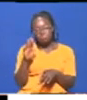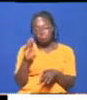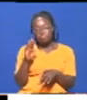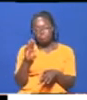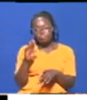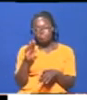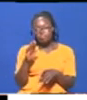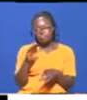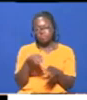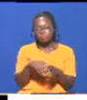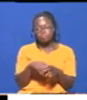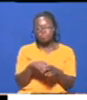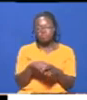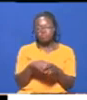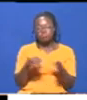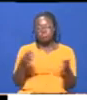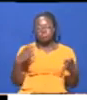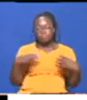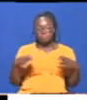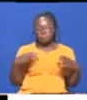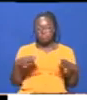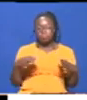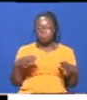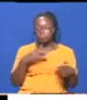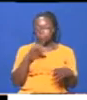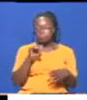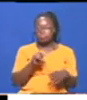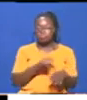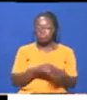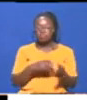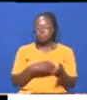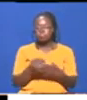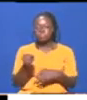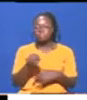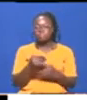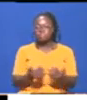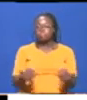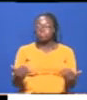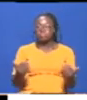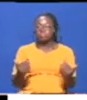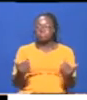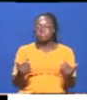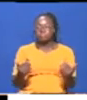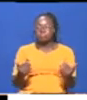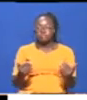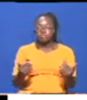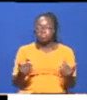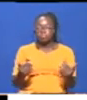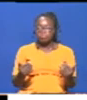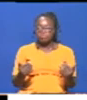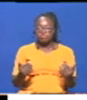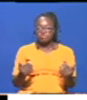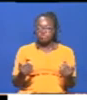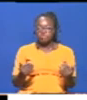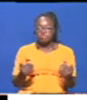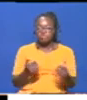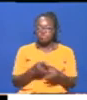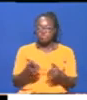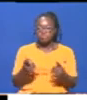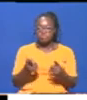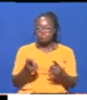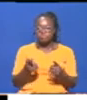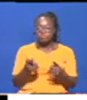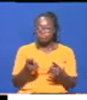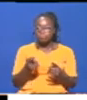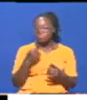the common people, so that when they buy any product from them, they need to be. But I can tell you